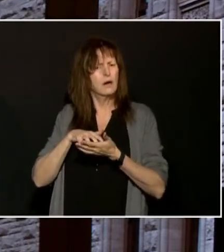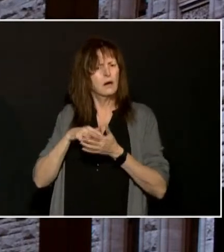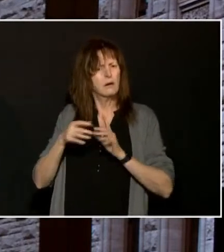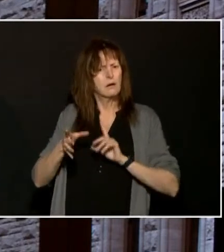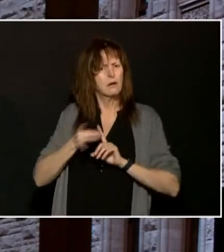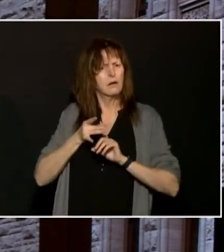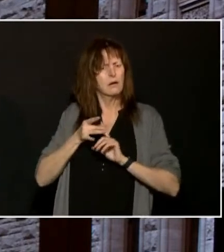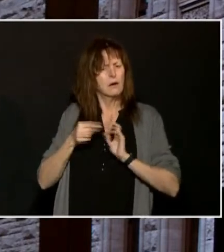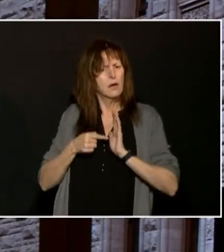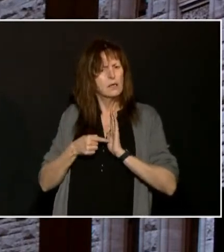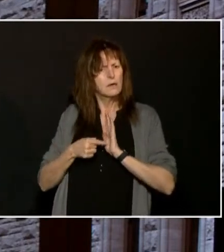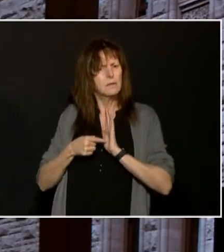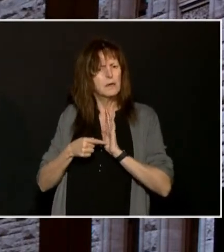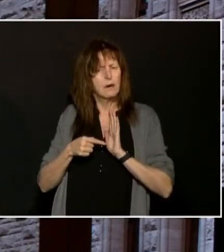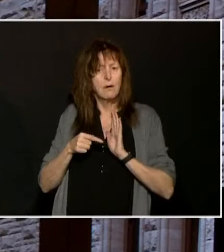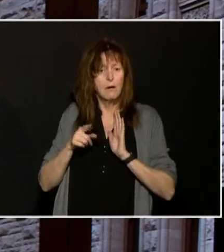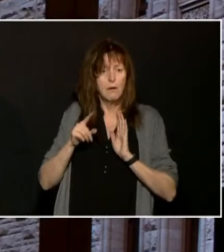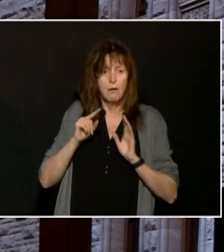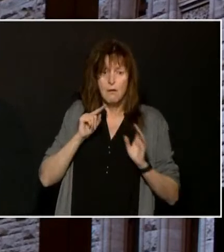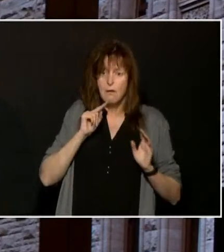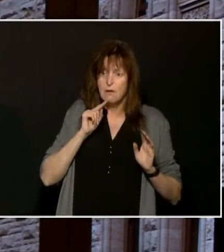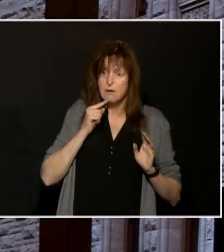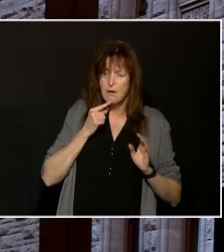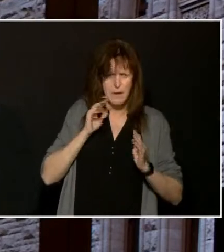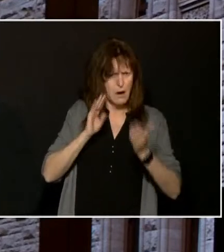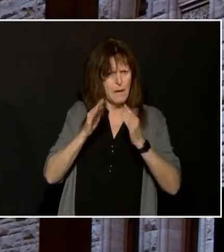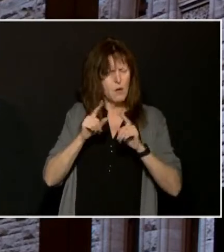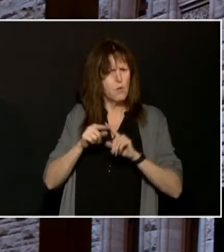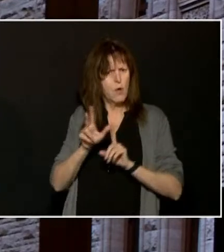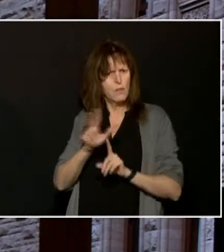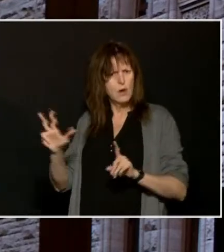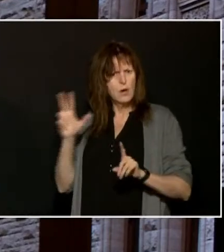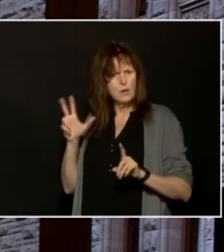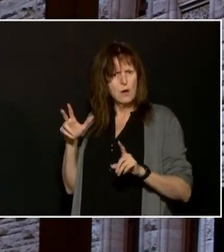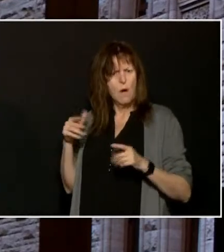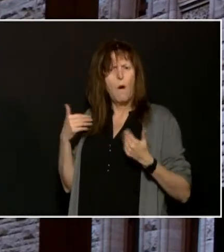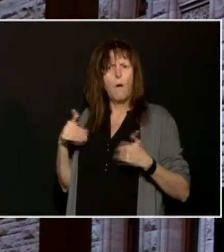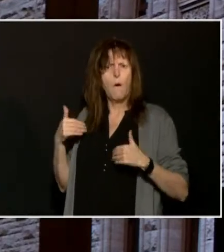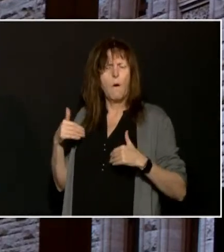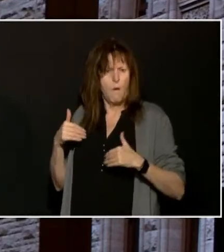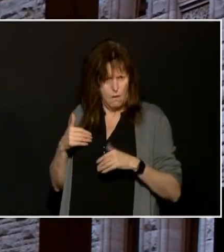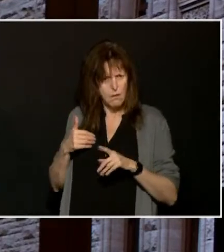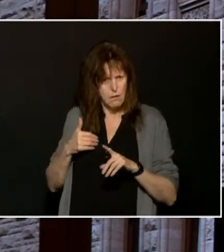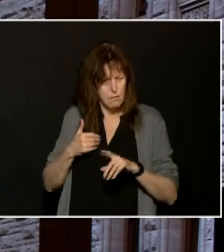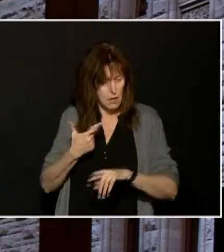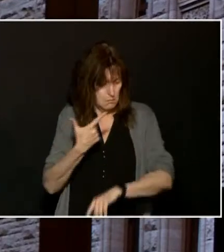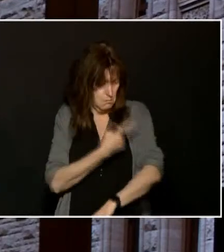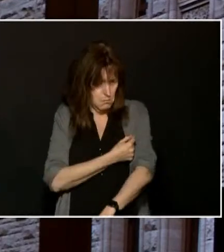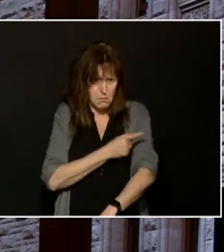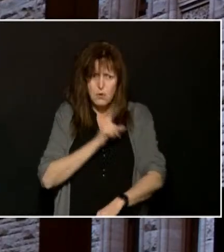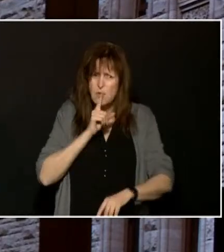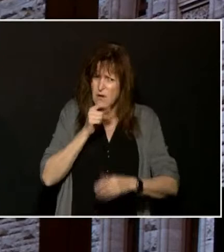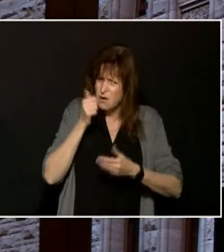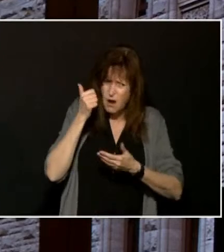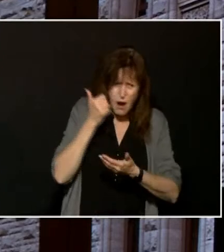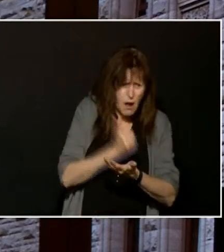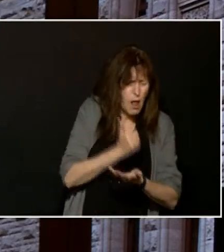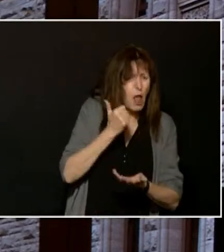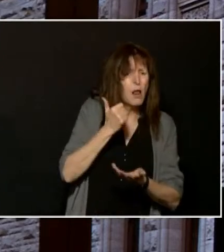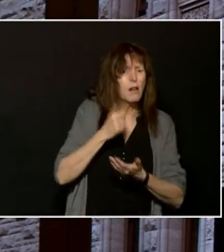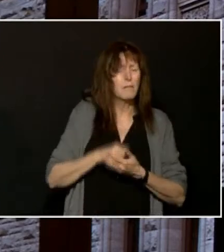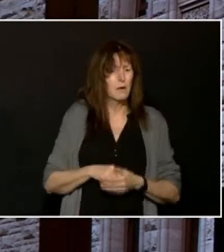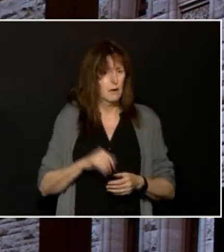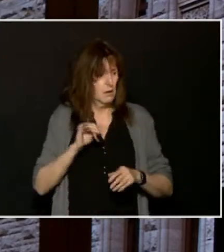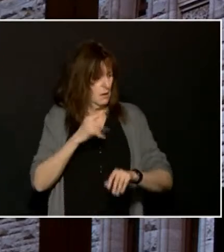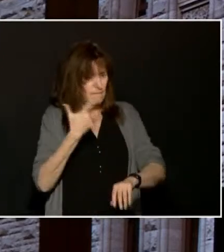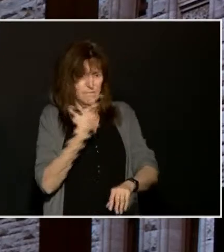stay-at-home order, and the vaccine, not only vaccination rates going up, but also the accrual of vaccine effect on public,